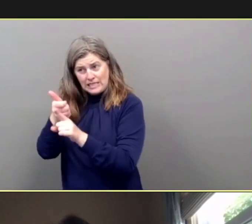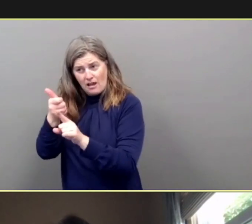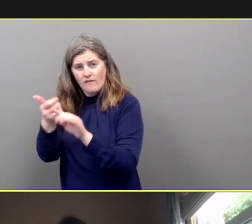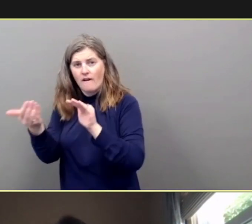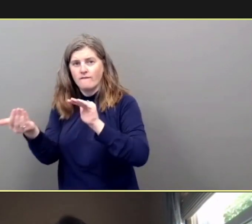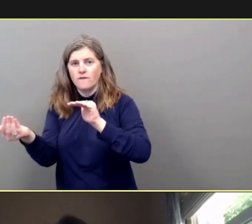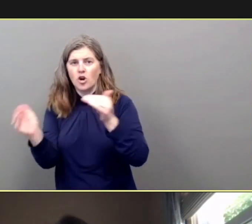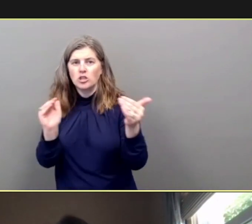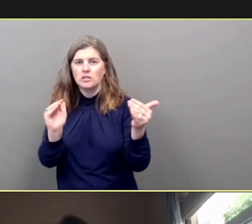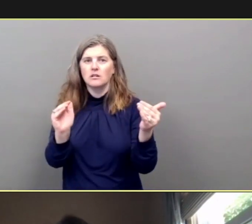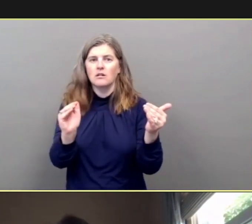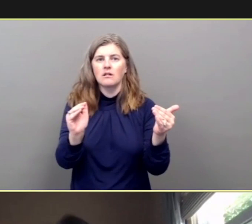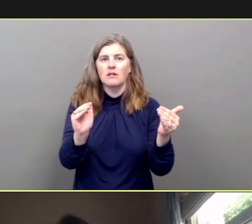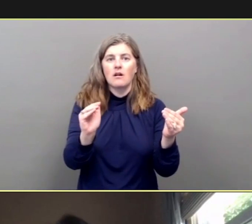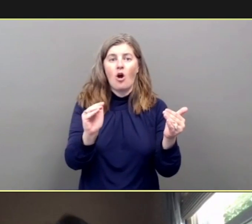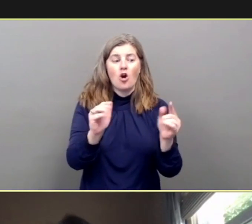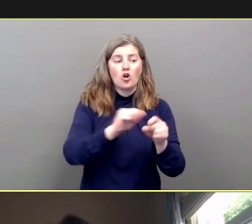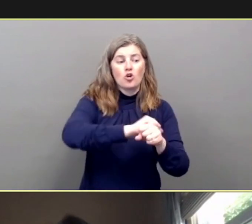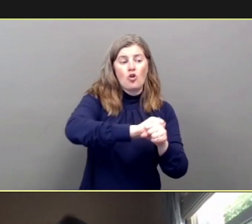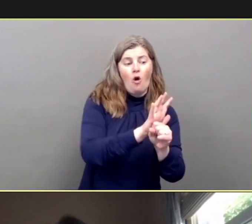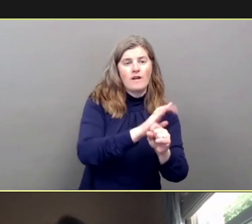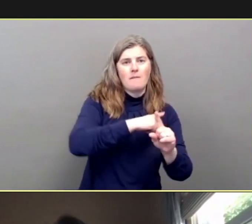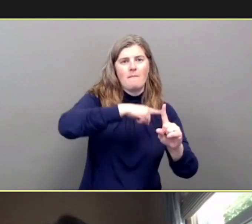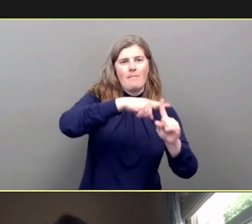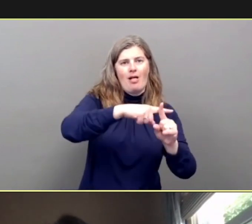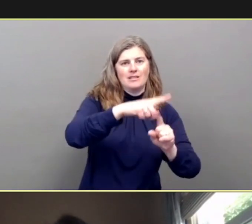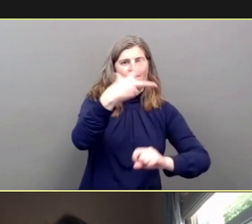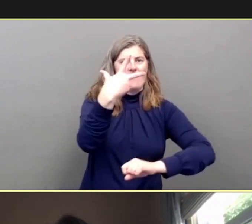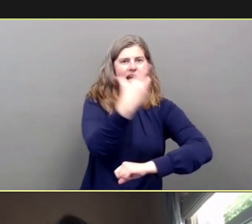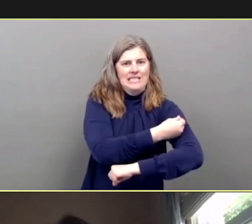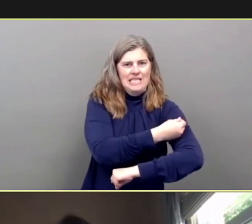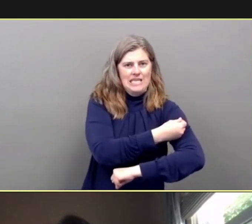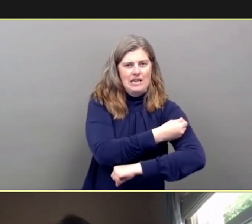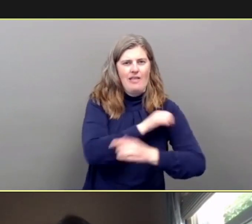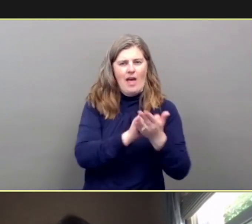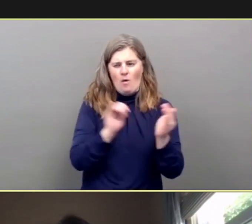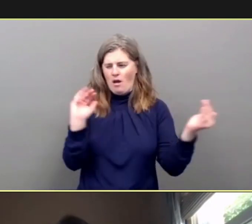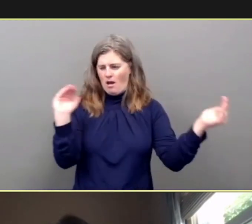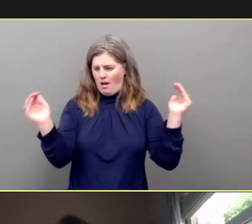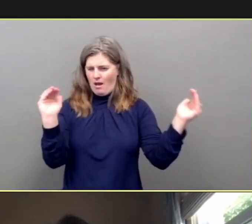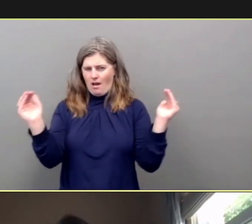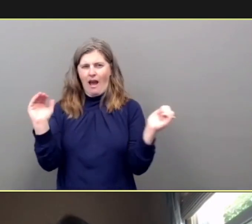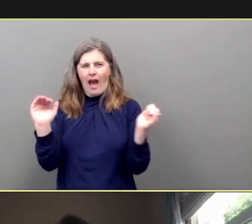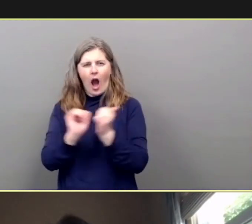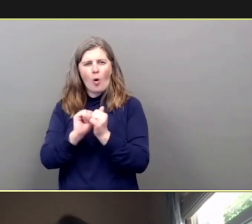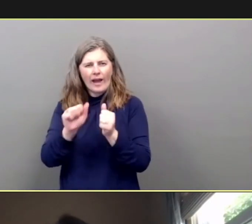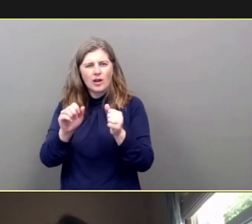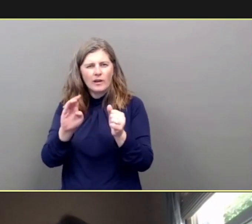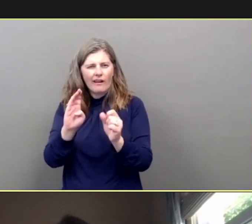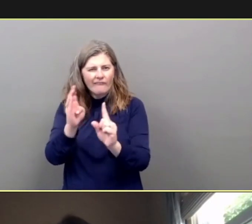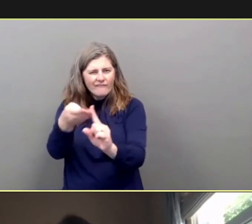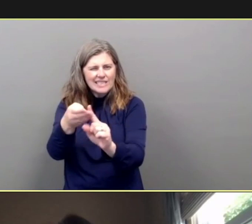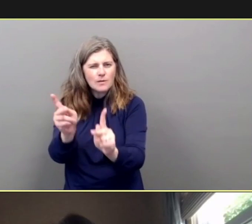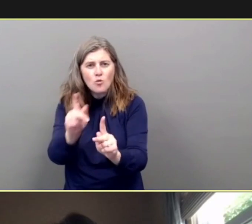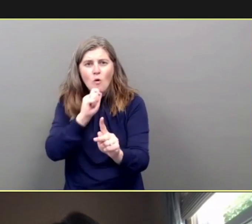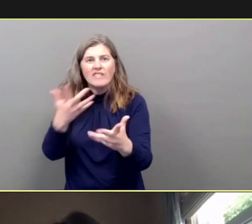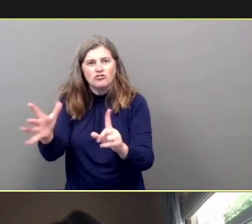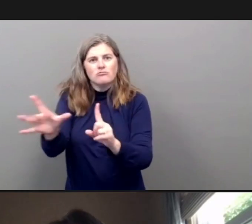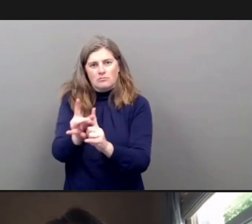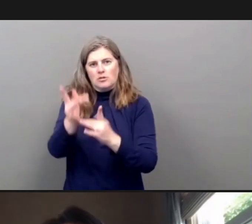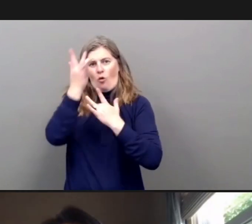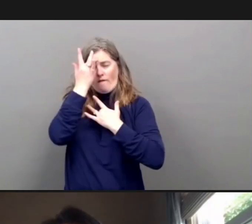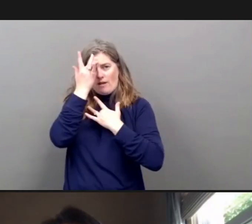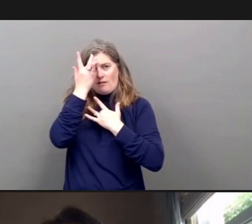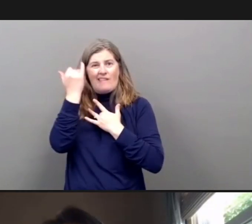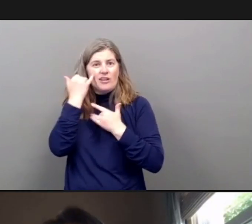people who've had COVID plus vaccine, which would be the answer to your question, how do we convince people who've had COVID whether they should get